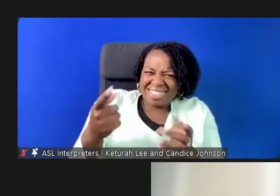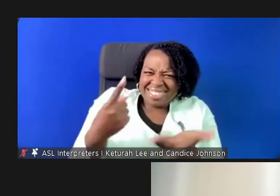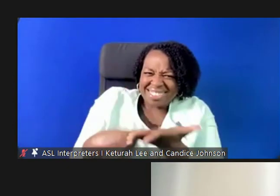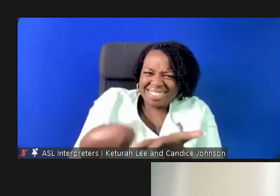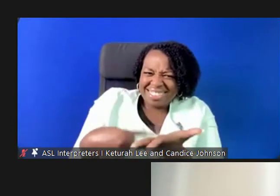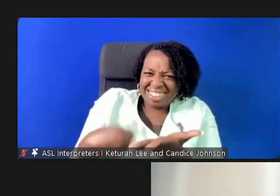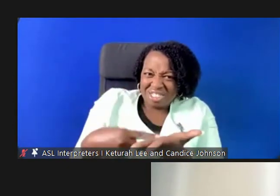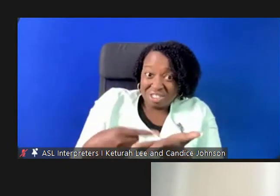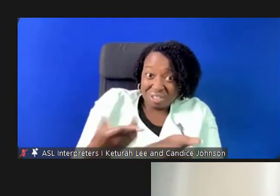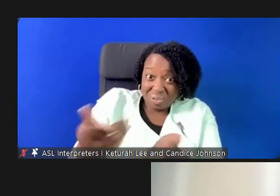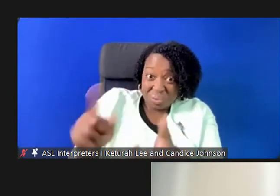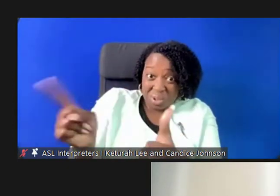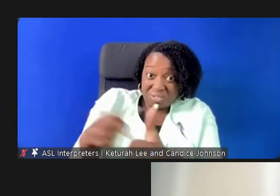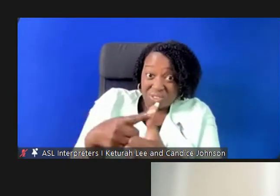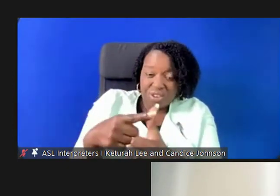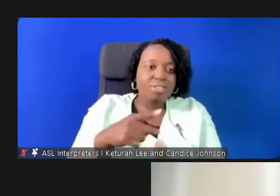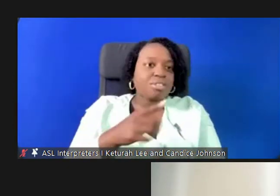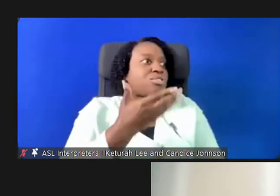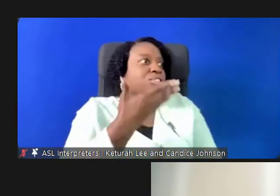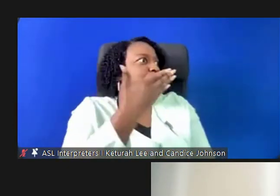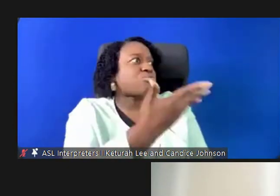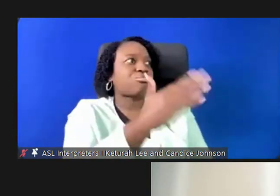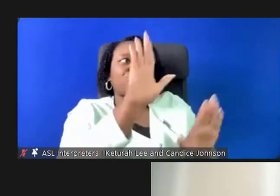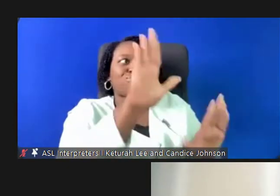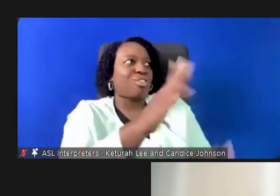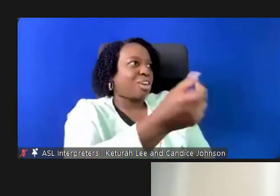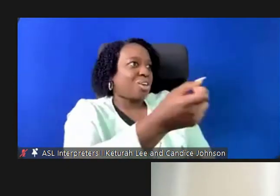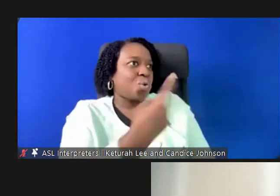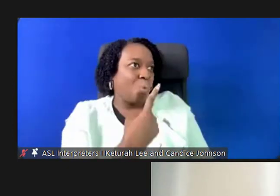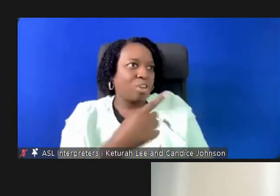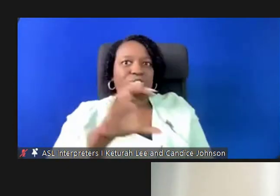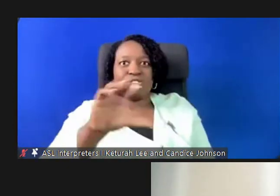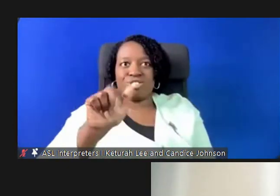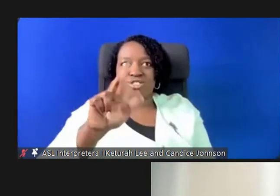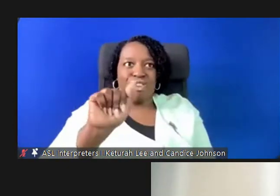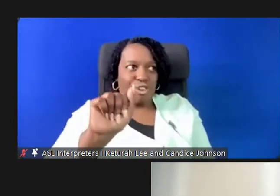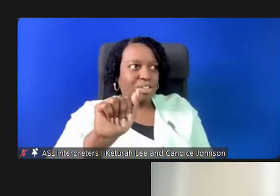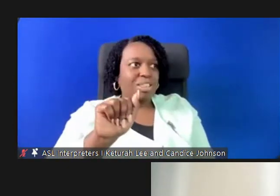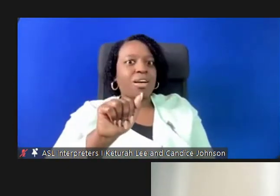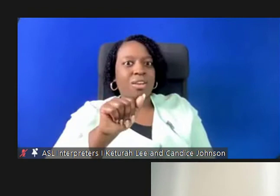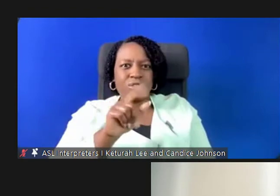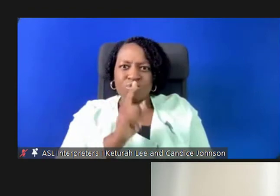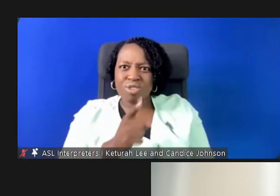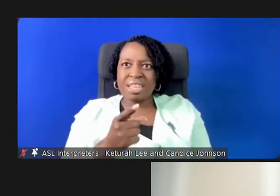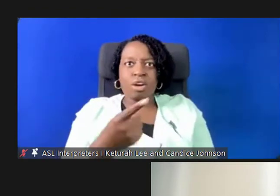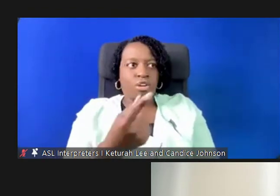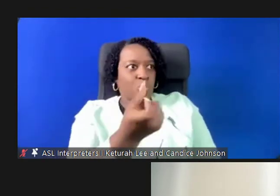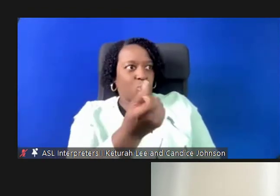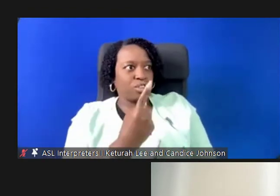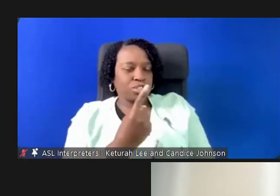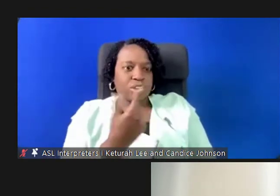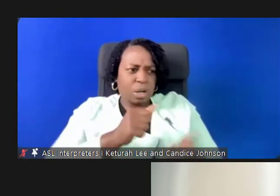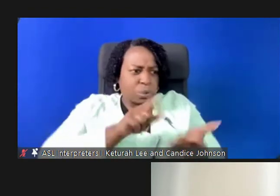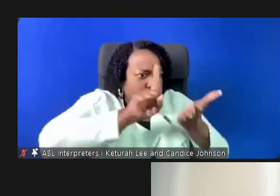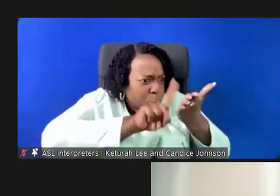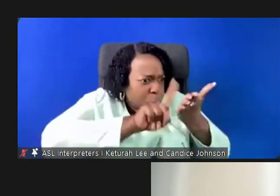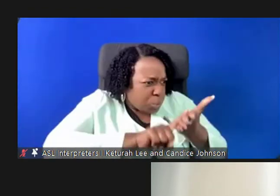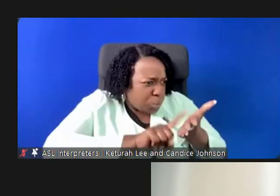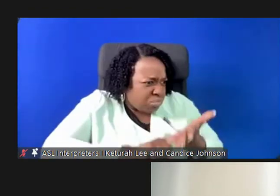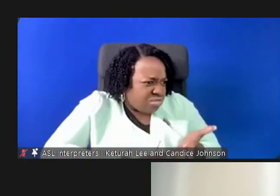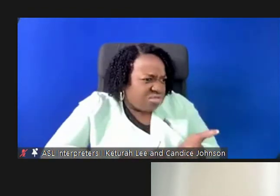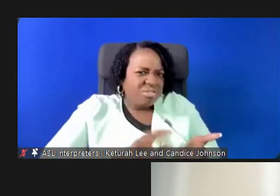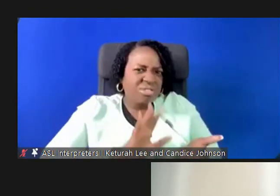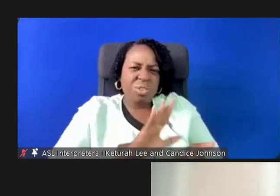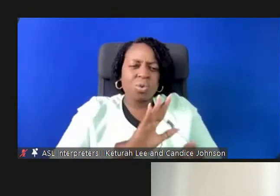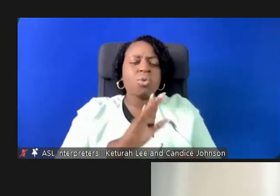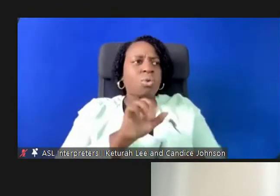I've actually looked to Karen's work substantially in terms of trying to answer these questions. From a loneliness